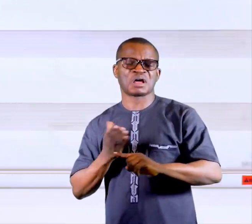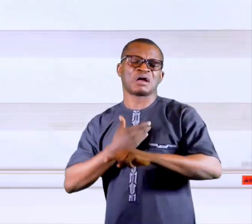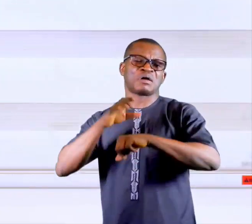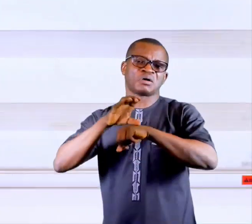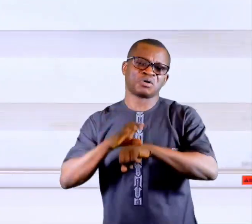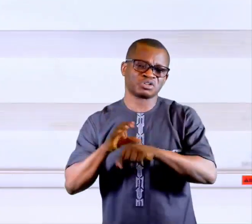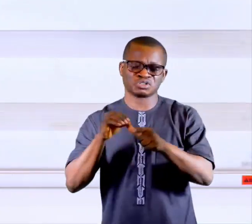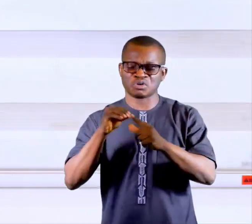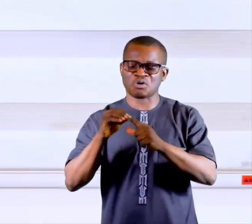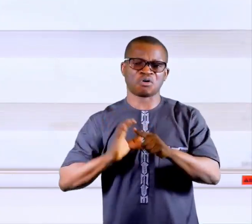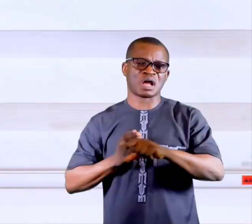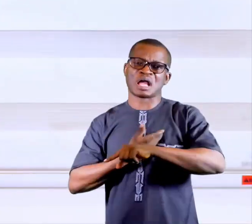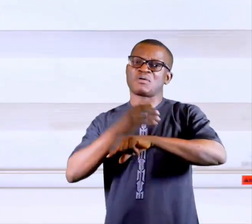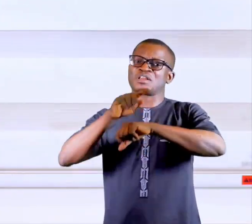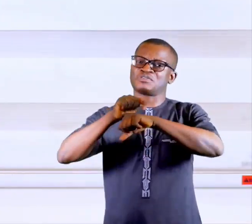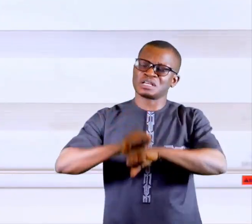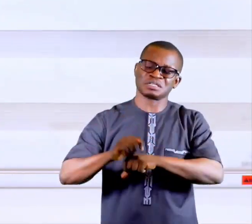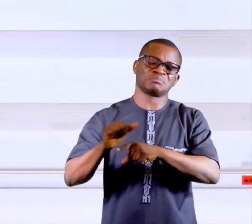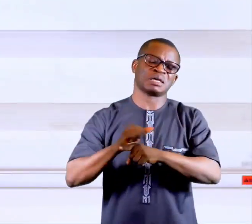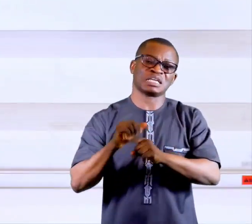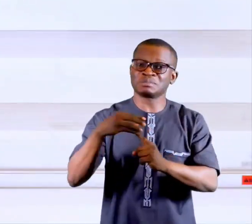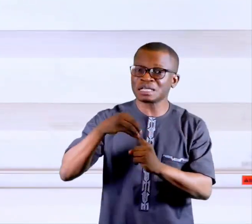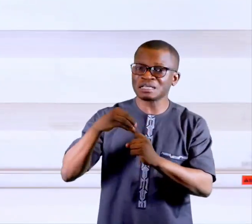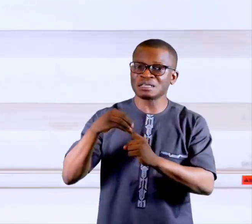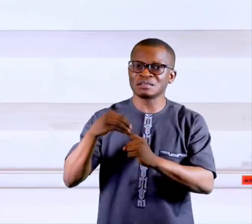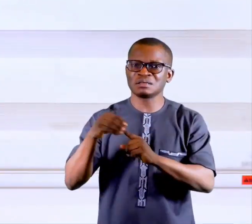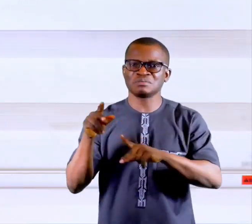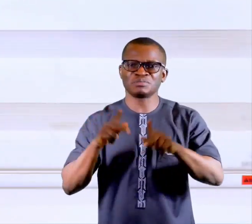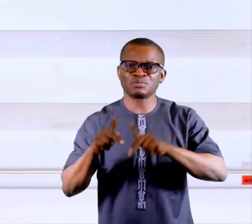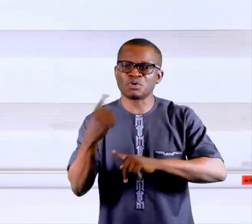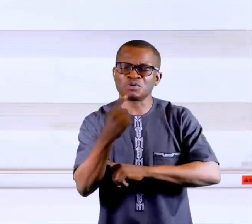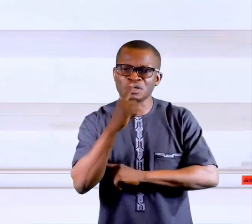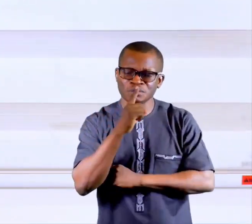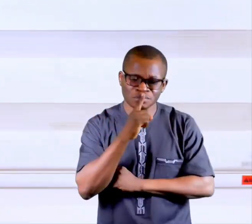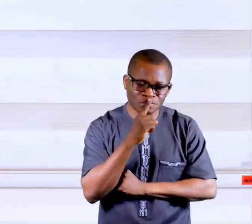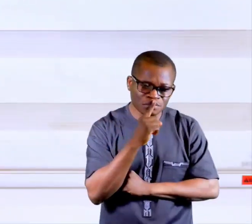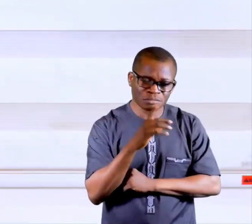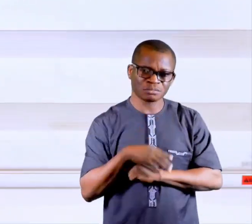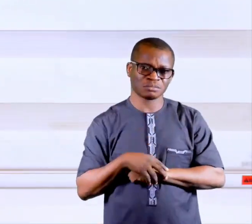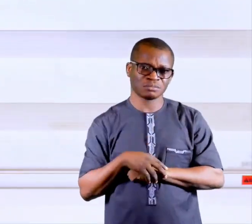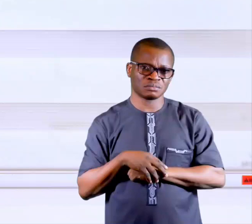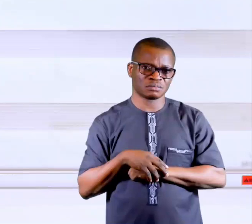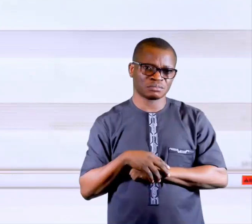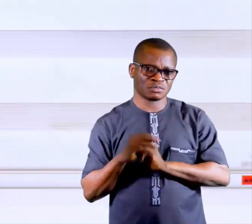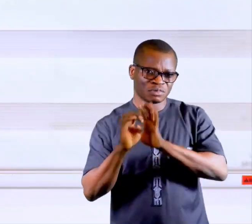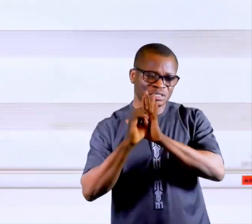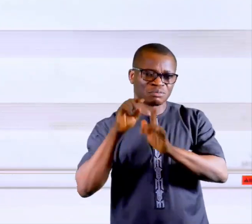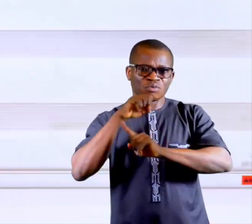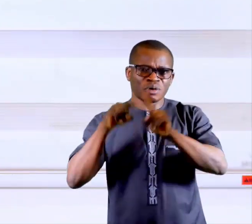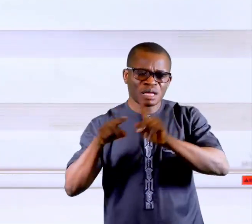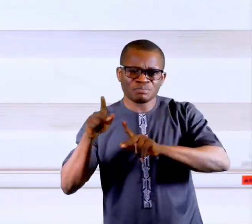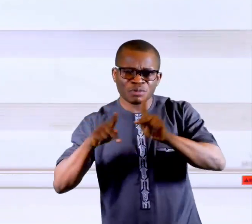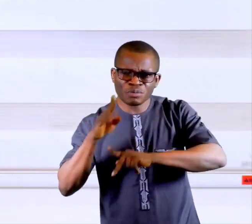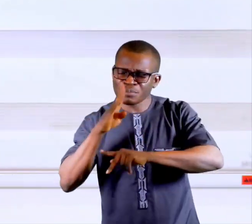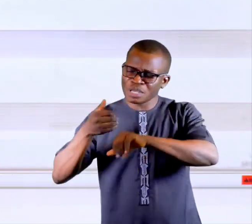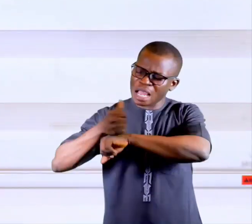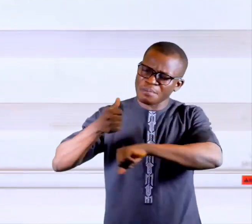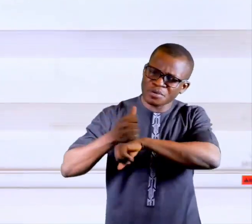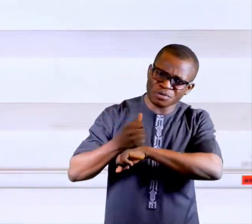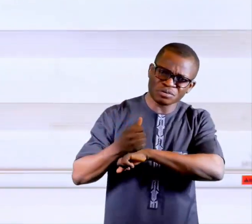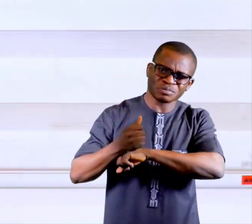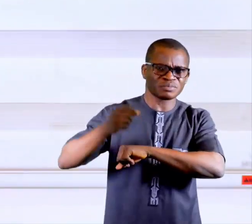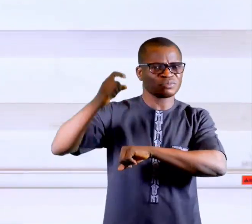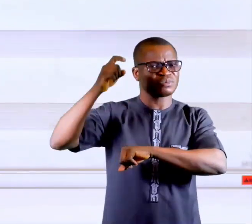practices, especially the culture of silence, where people suffer domestic violence,